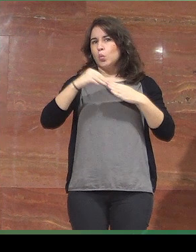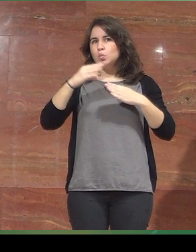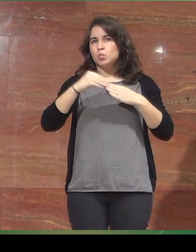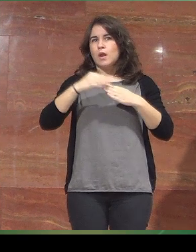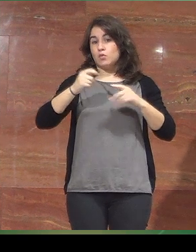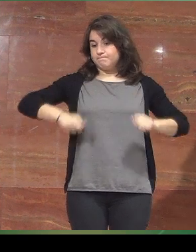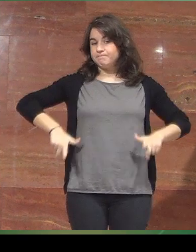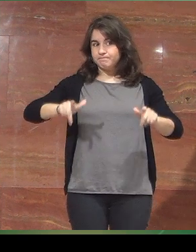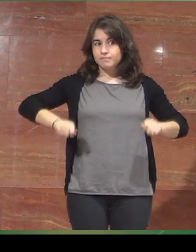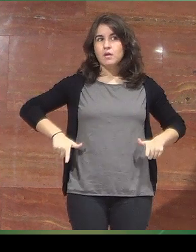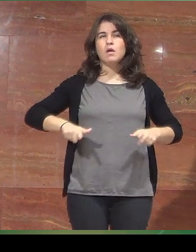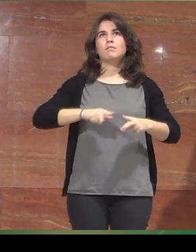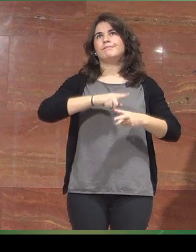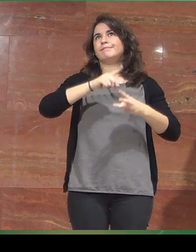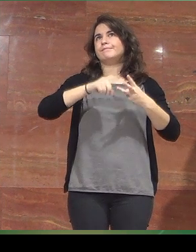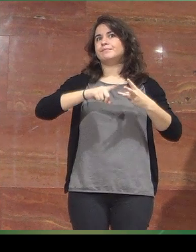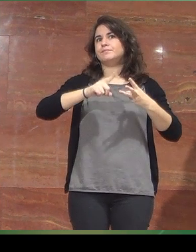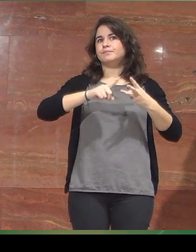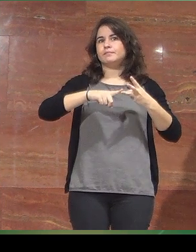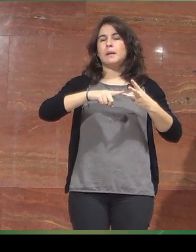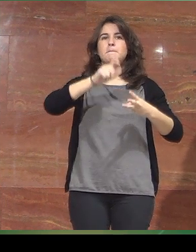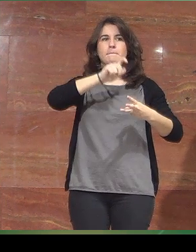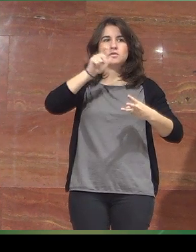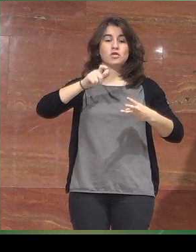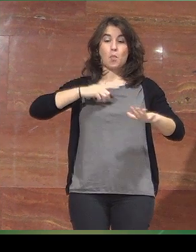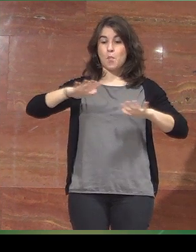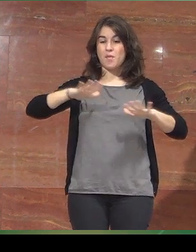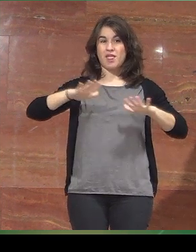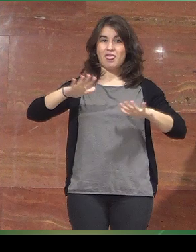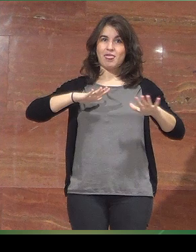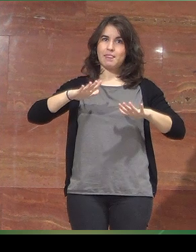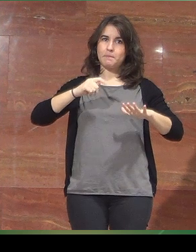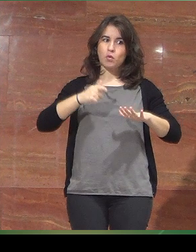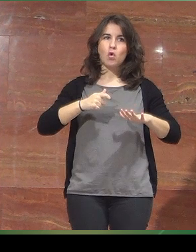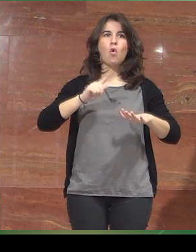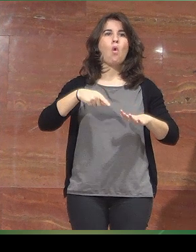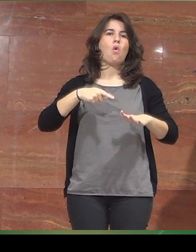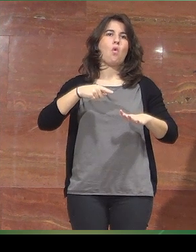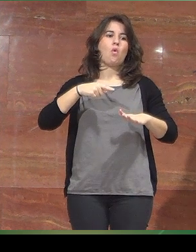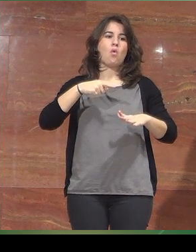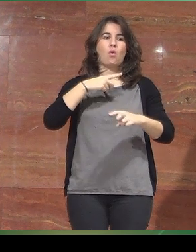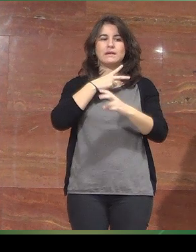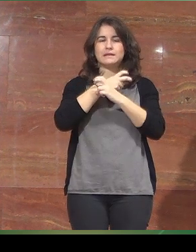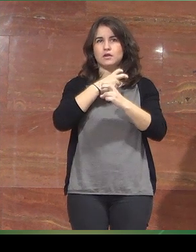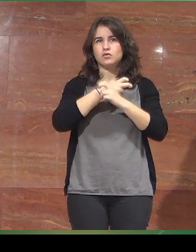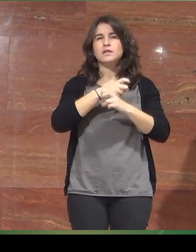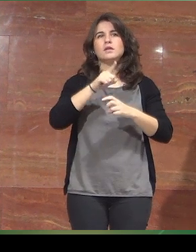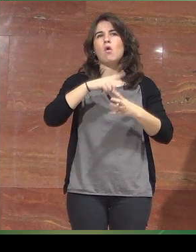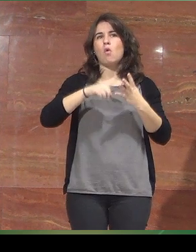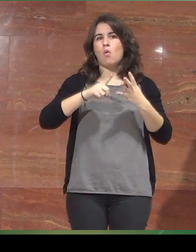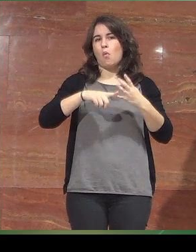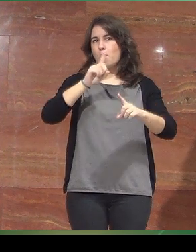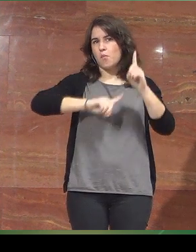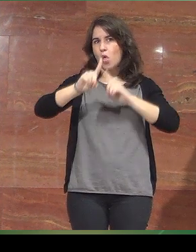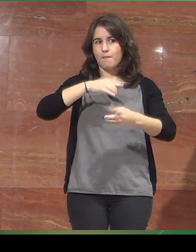People with limited mobility, with multiple sclerosis, arthritis. We met with people young